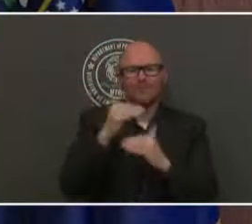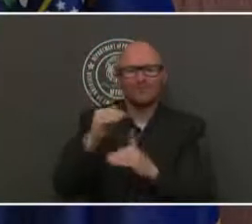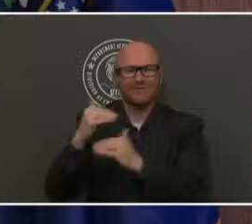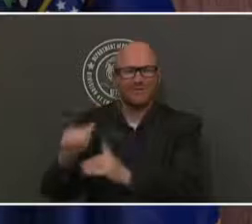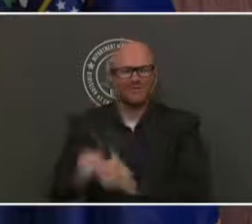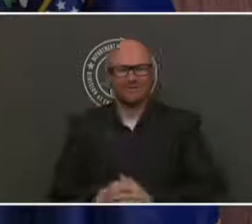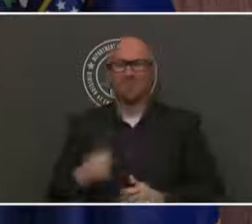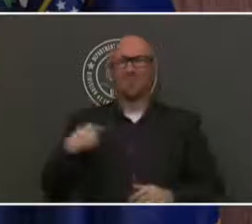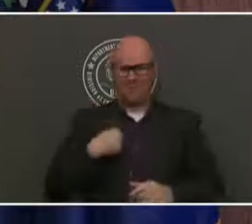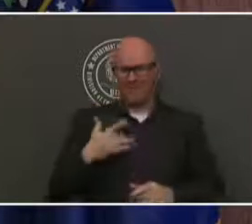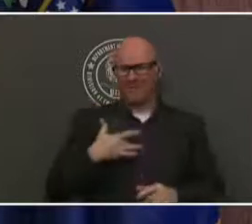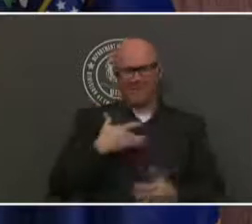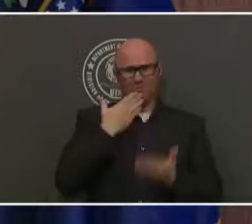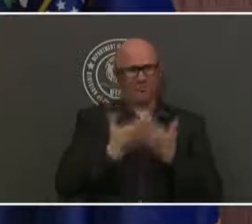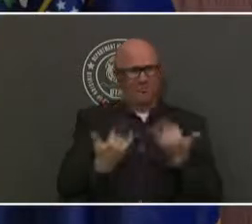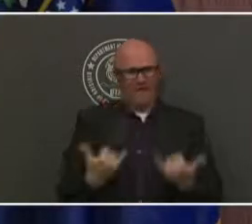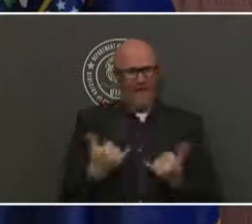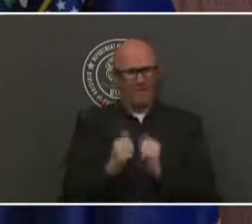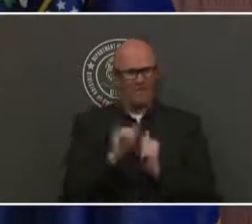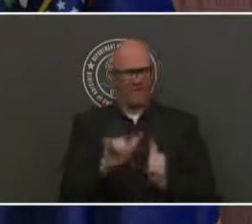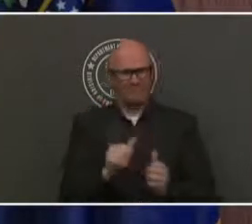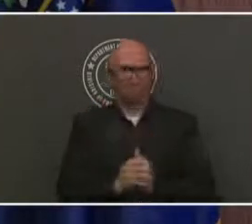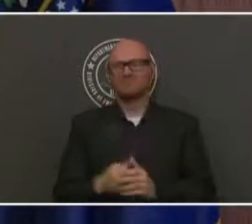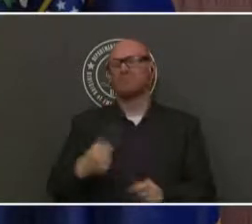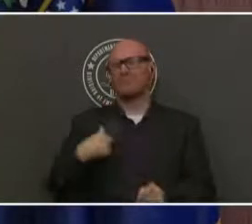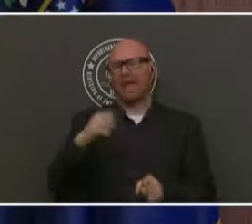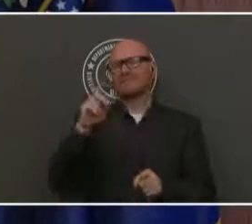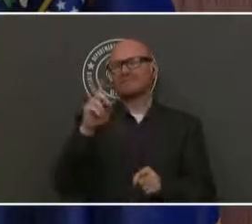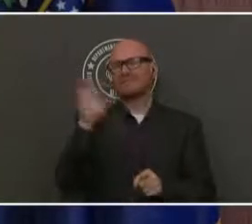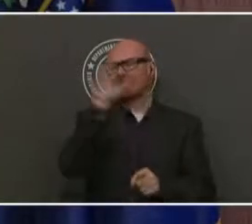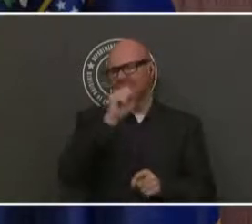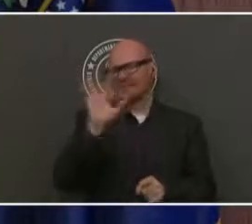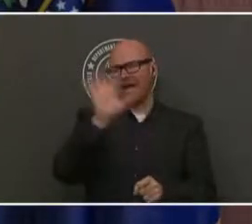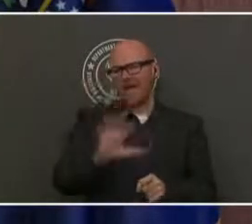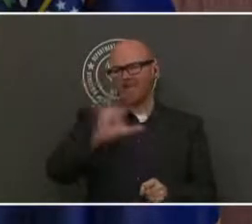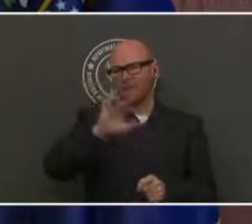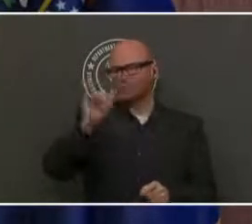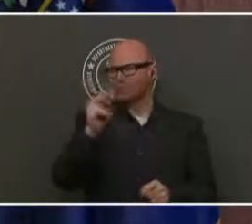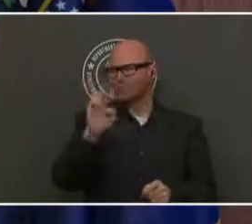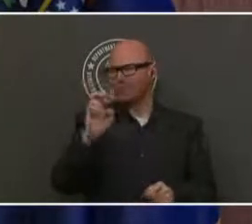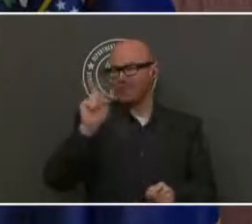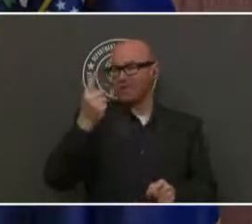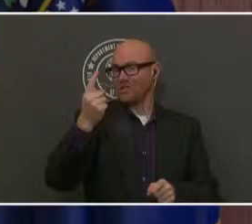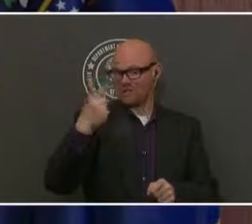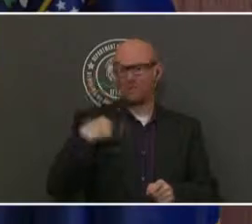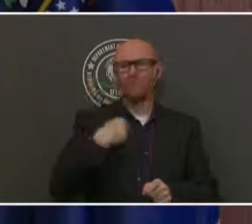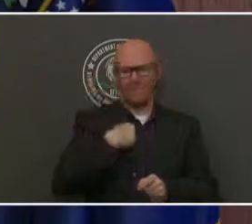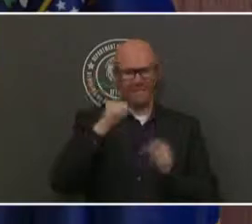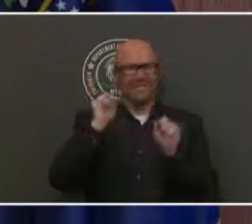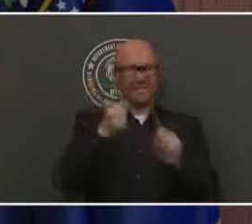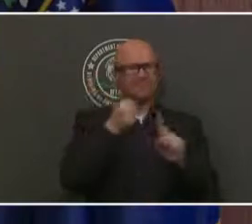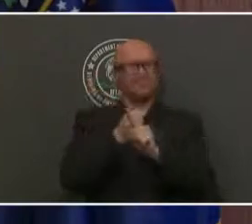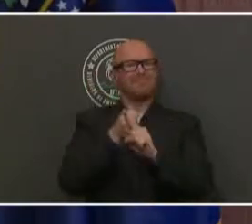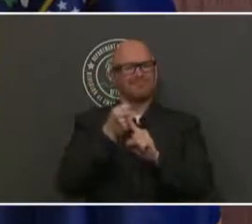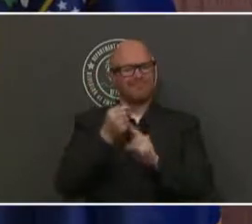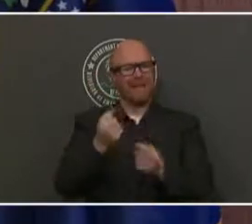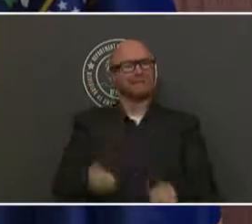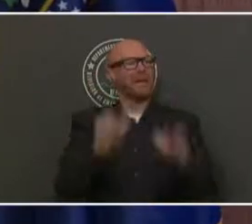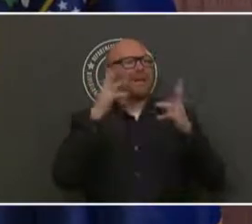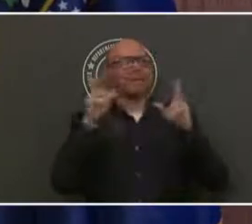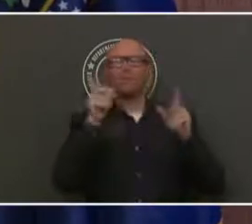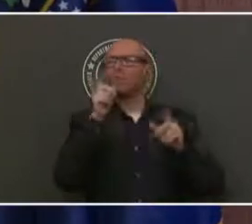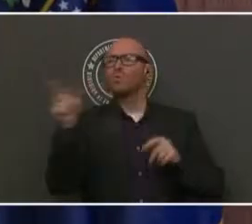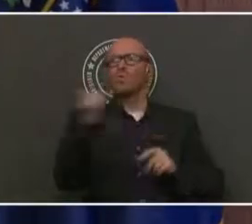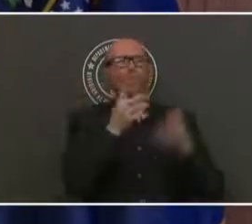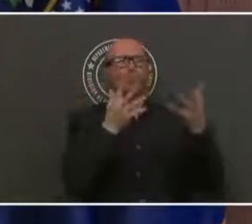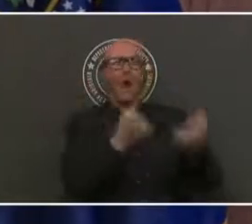had anticipated early on that by June 1st we could get there if the vaccine numbers kept up. Of course, we've